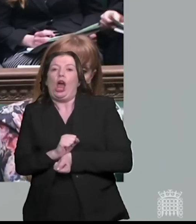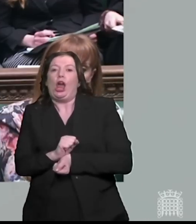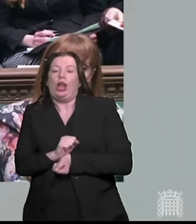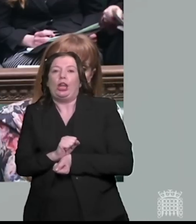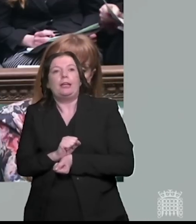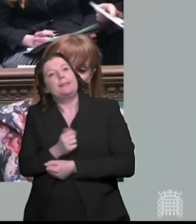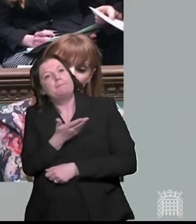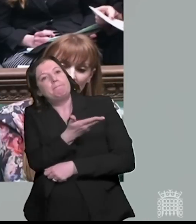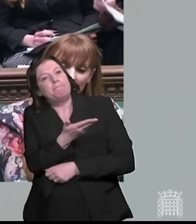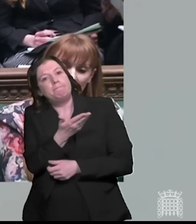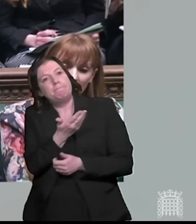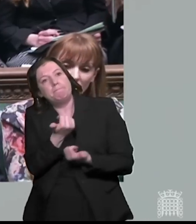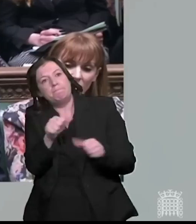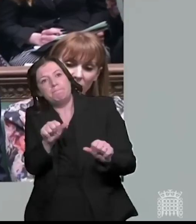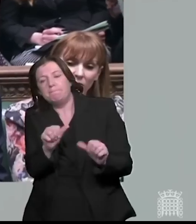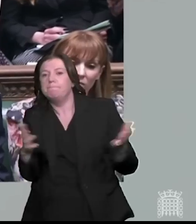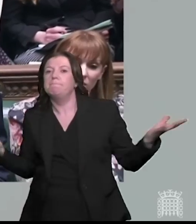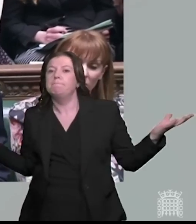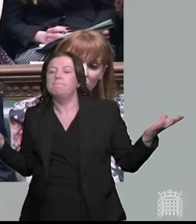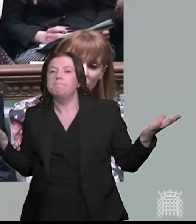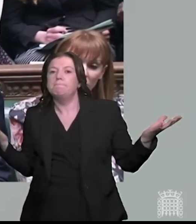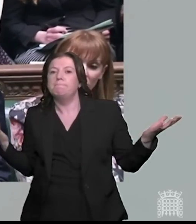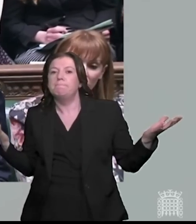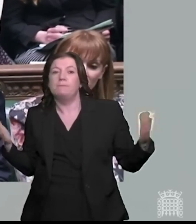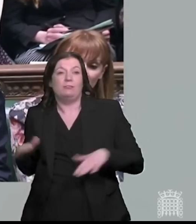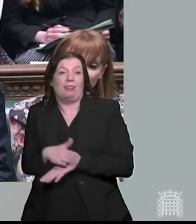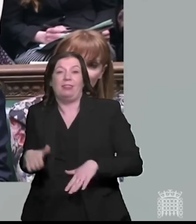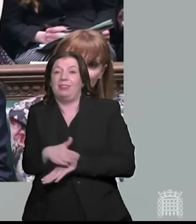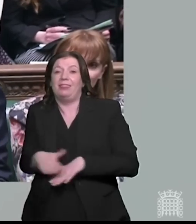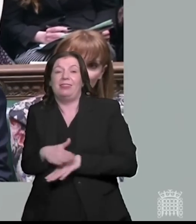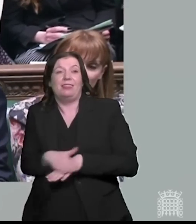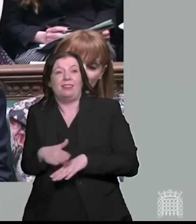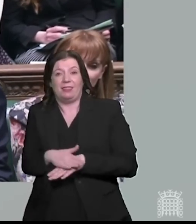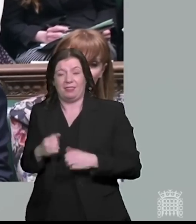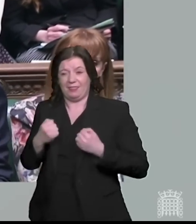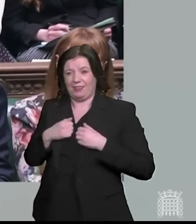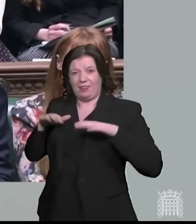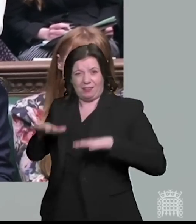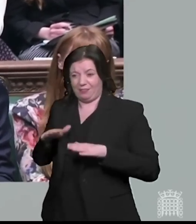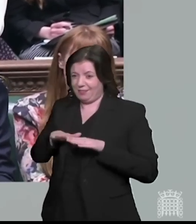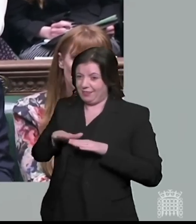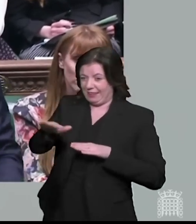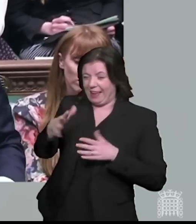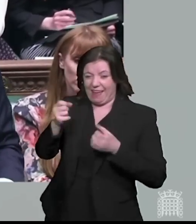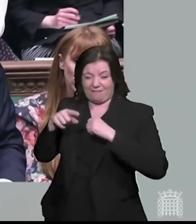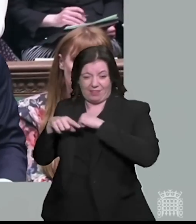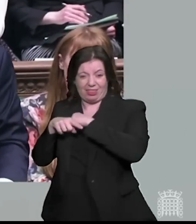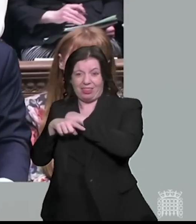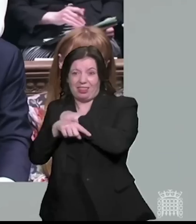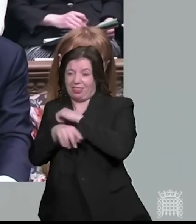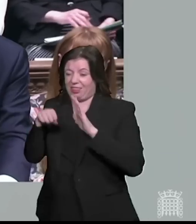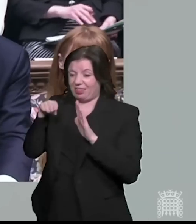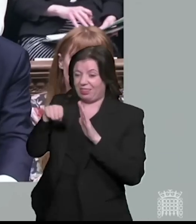with only a sticking plaster to hand. A country set on a path of managed decline, falling behind